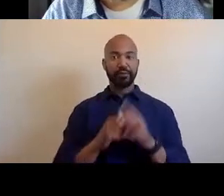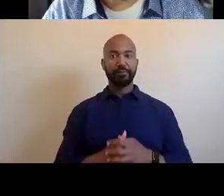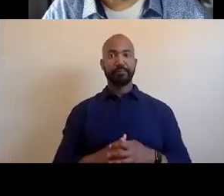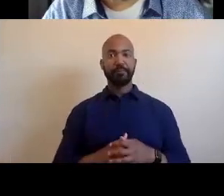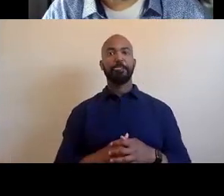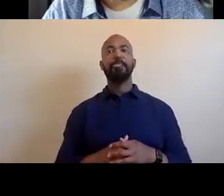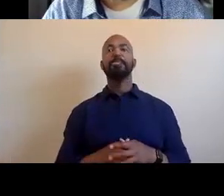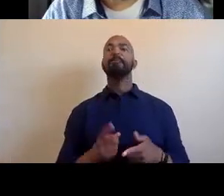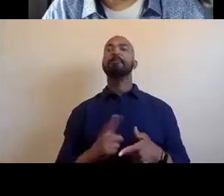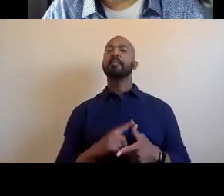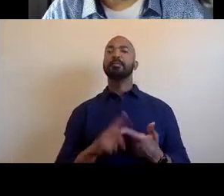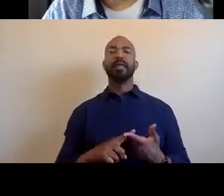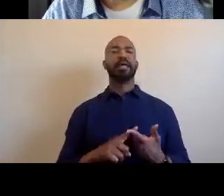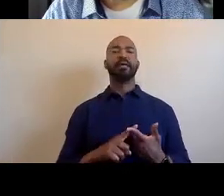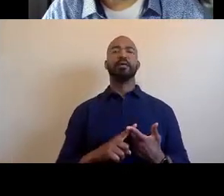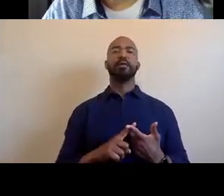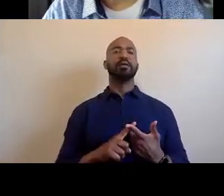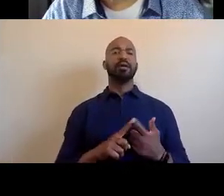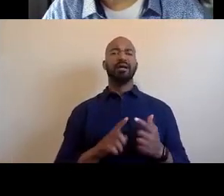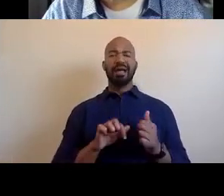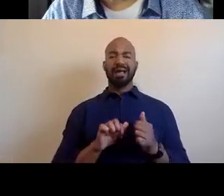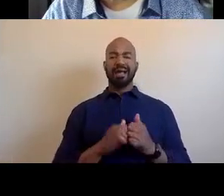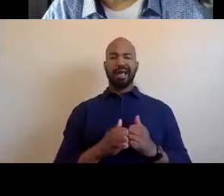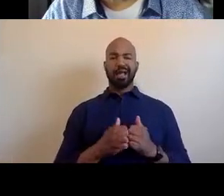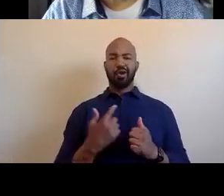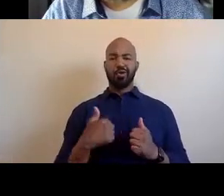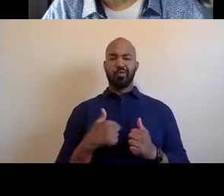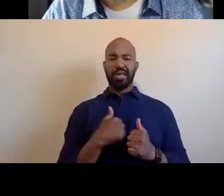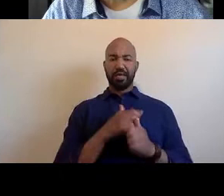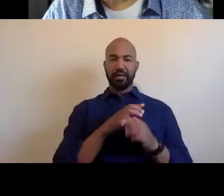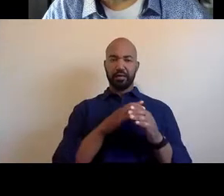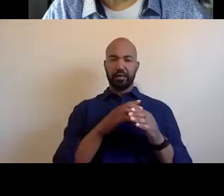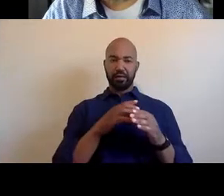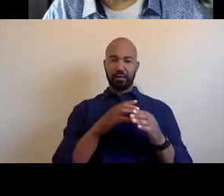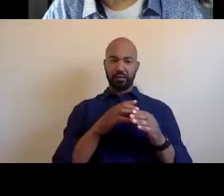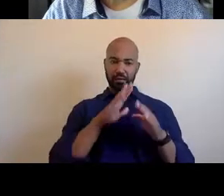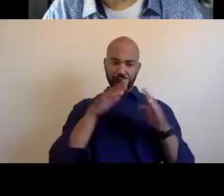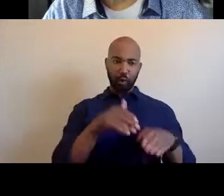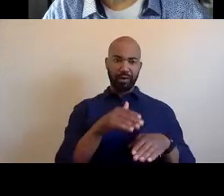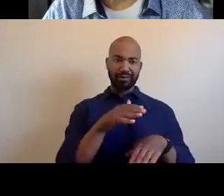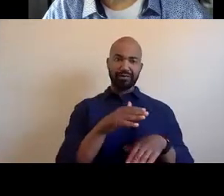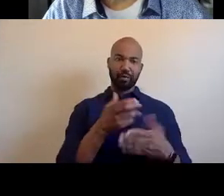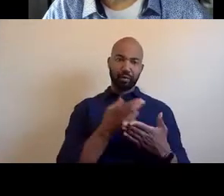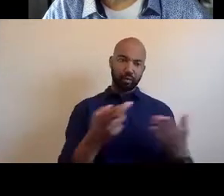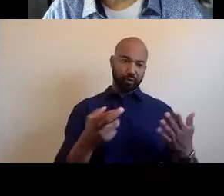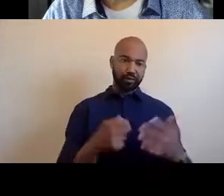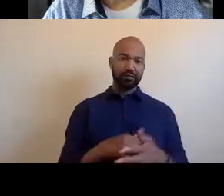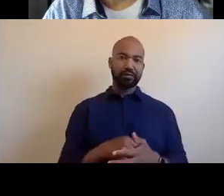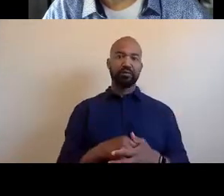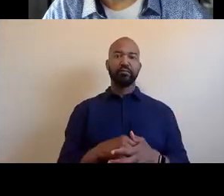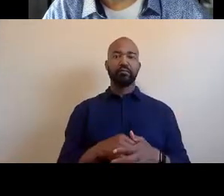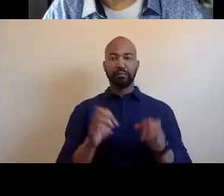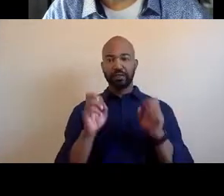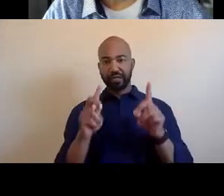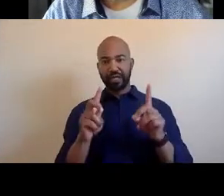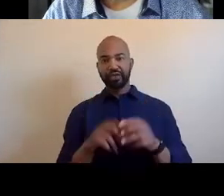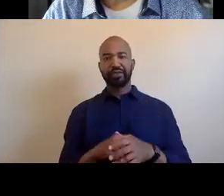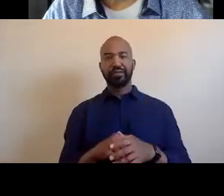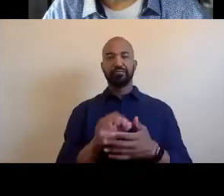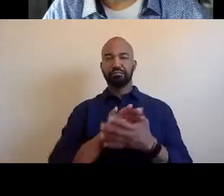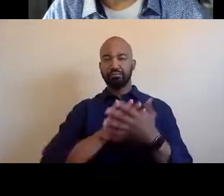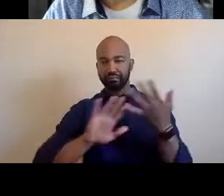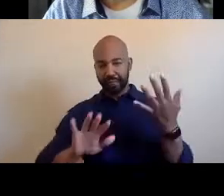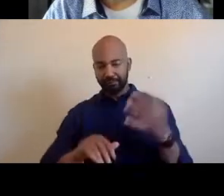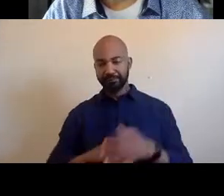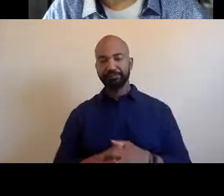to hone in on our resources or our information or our education? I want everyone to know